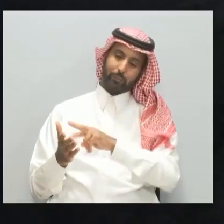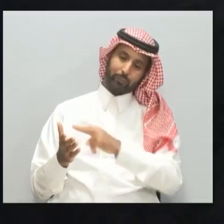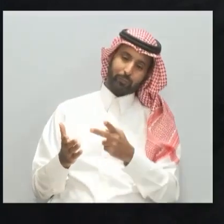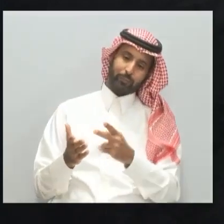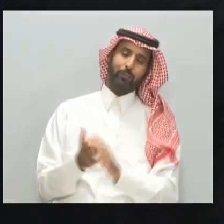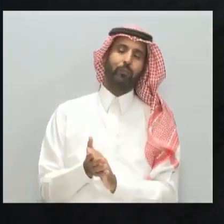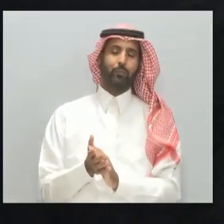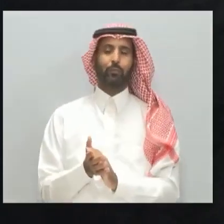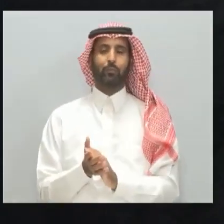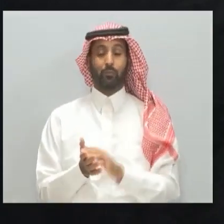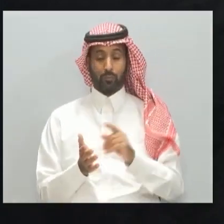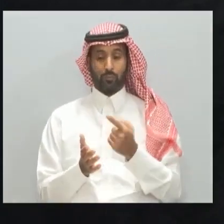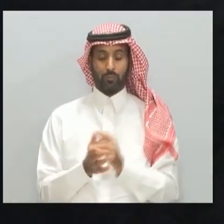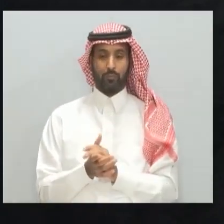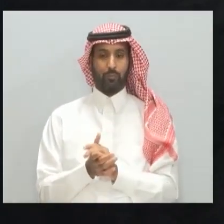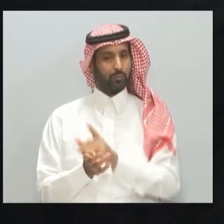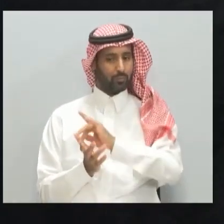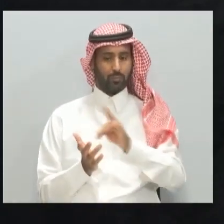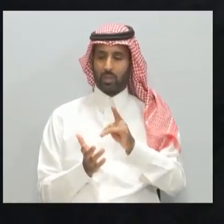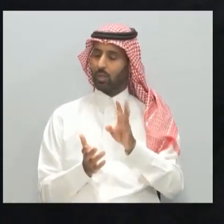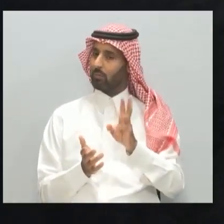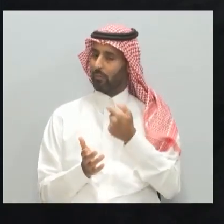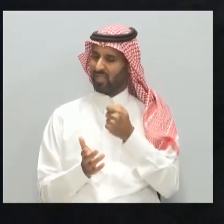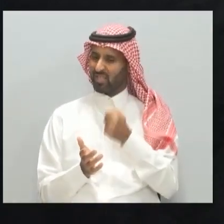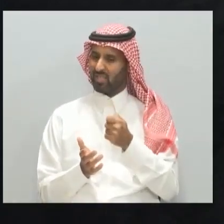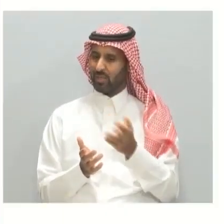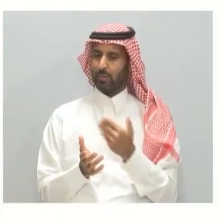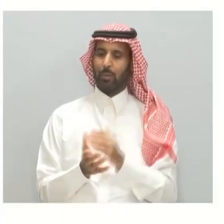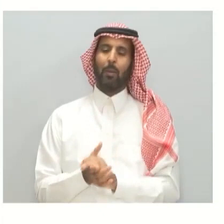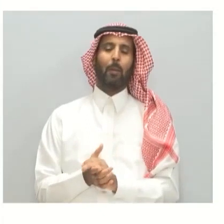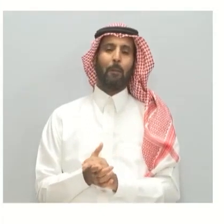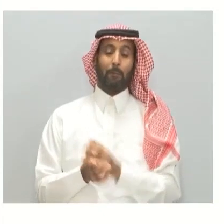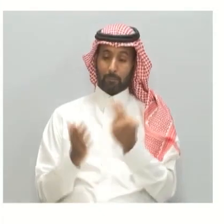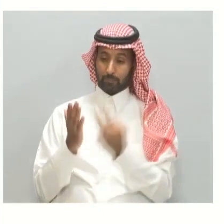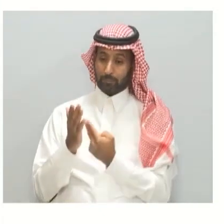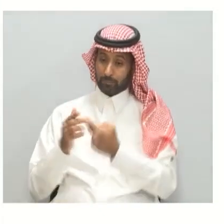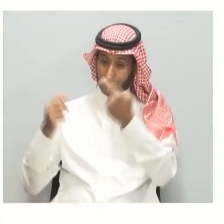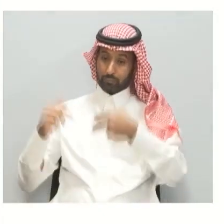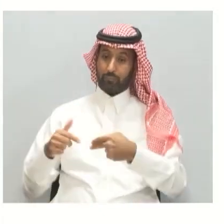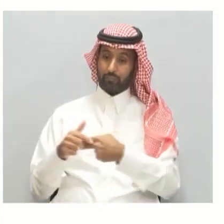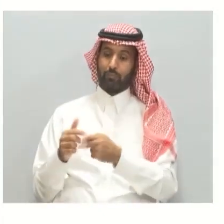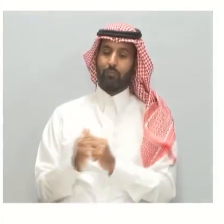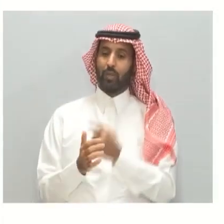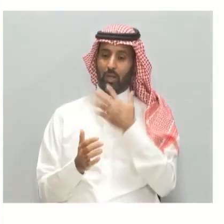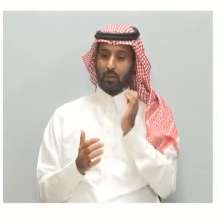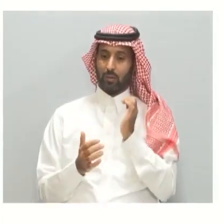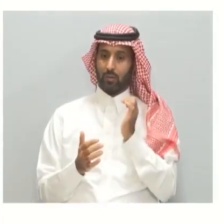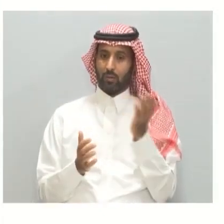is authentic, is true, or is it a fake painting. So I think this is an easy